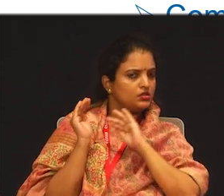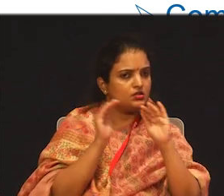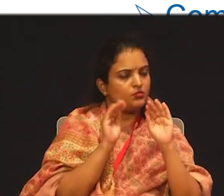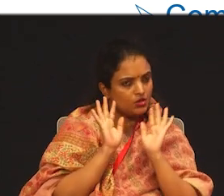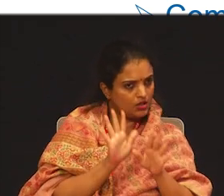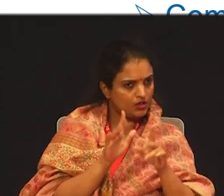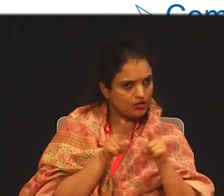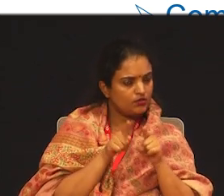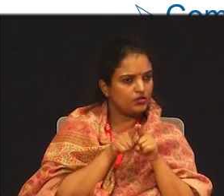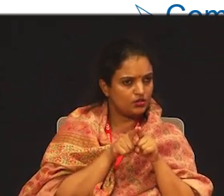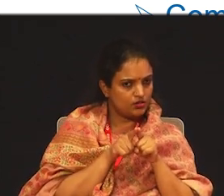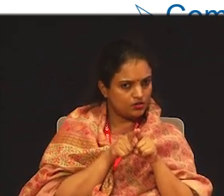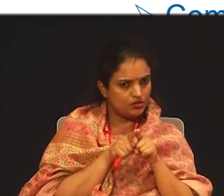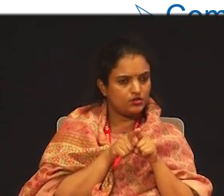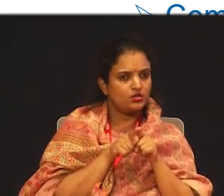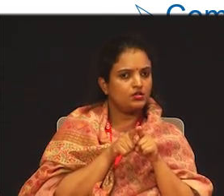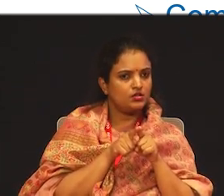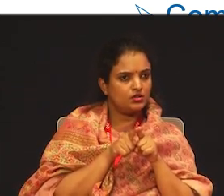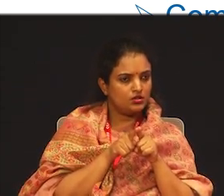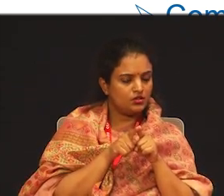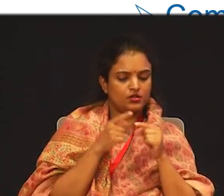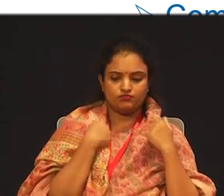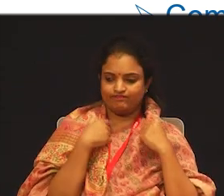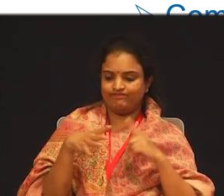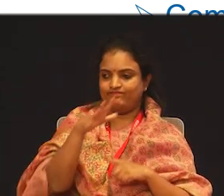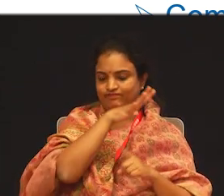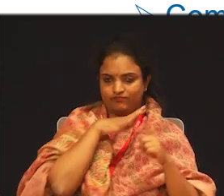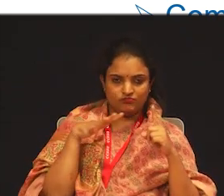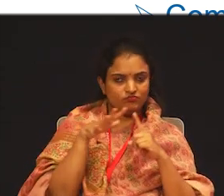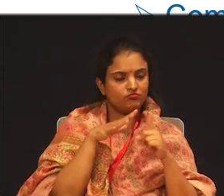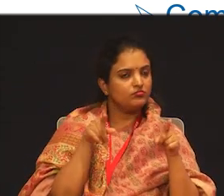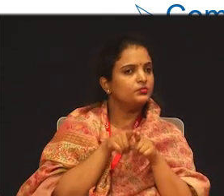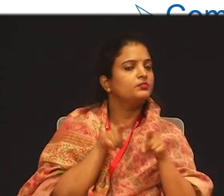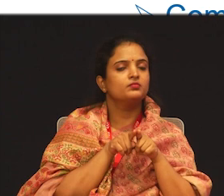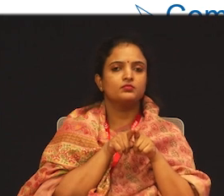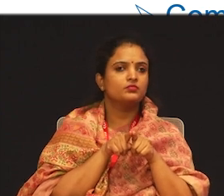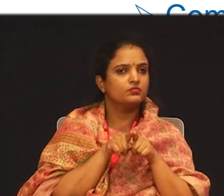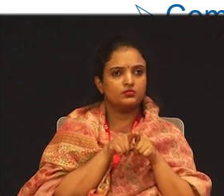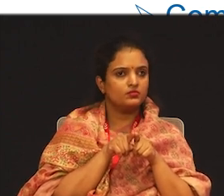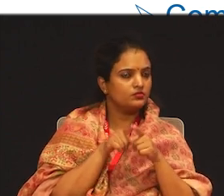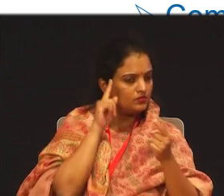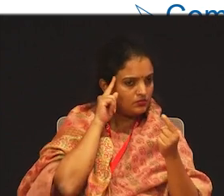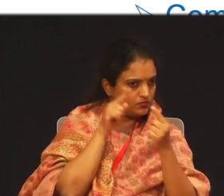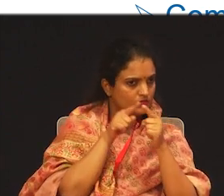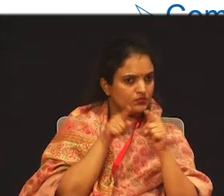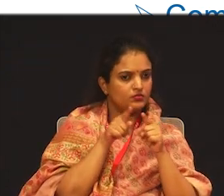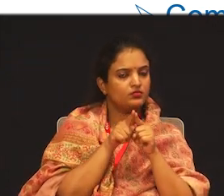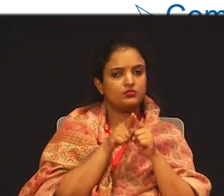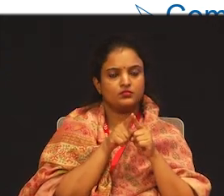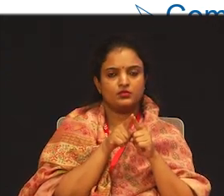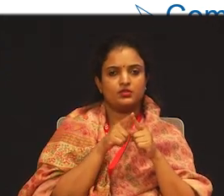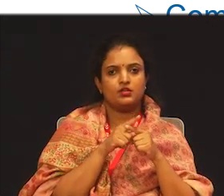family? Am I getting enough support from my environment that I do not make this my